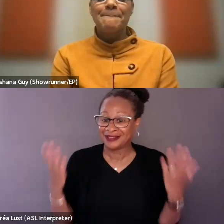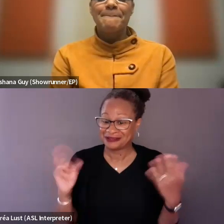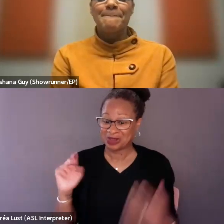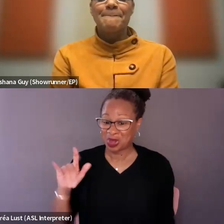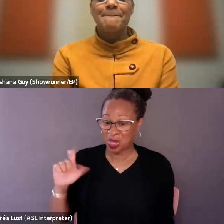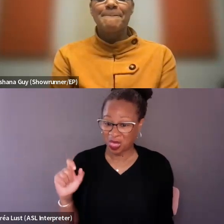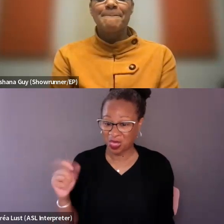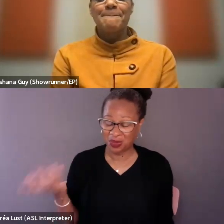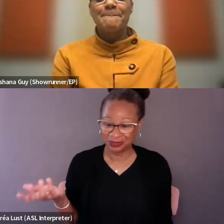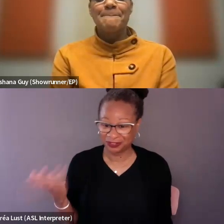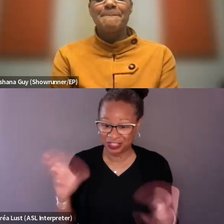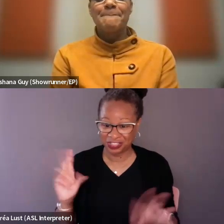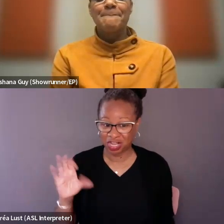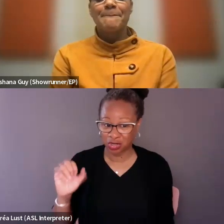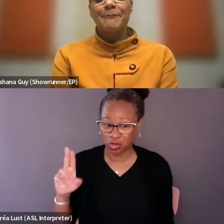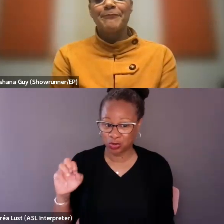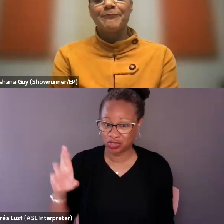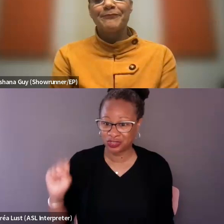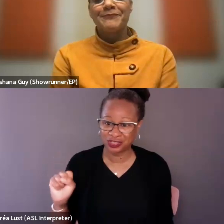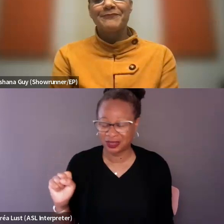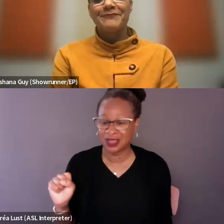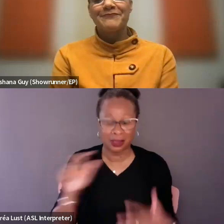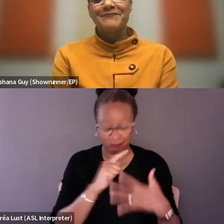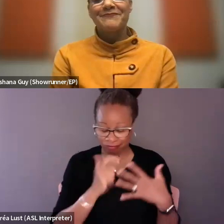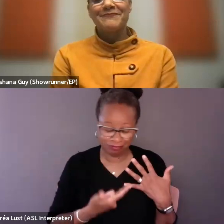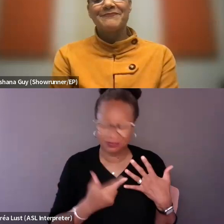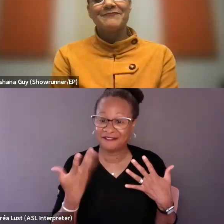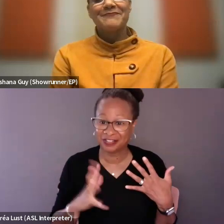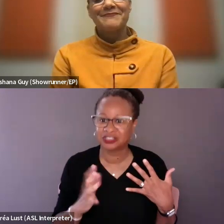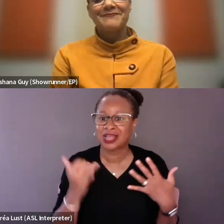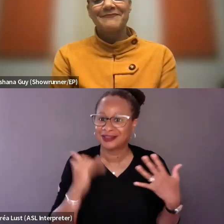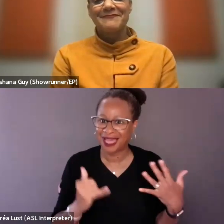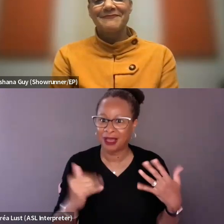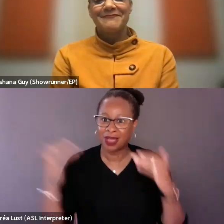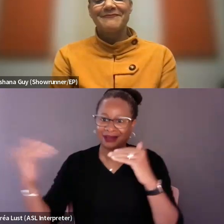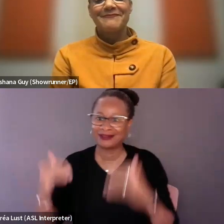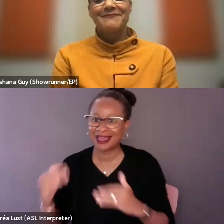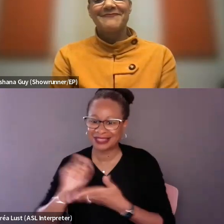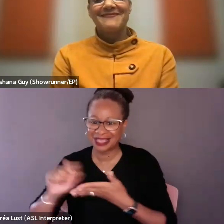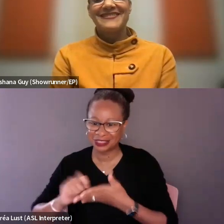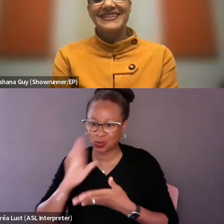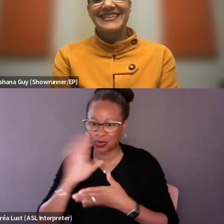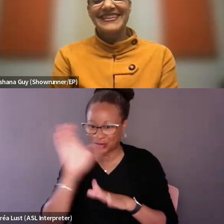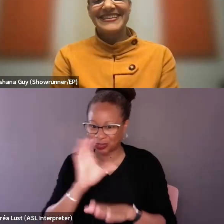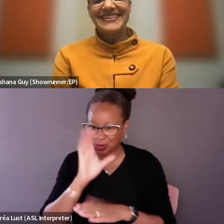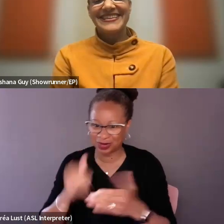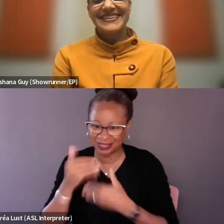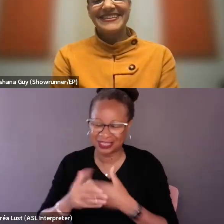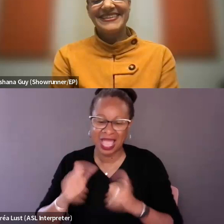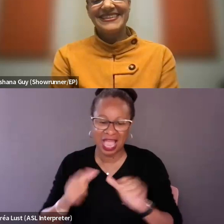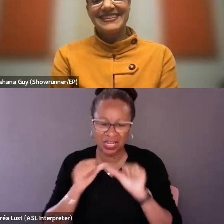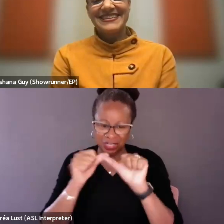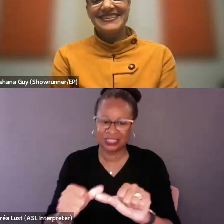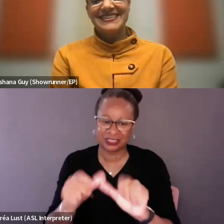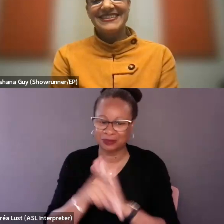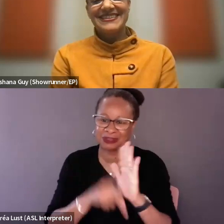we have these six episodes, which essay do you want to explore next? How do we continue, this